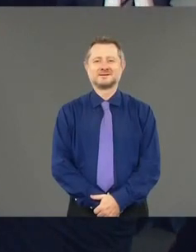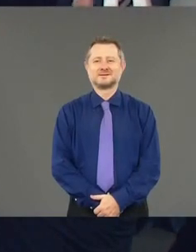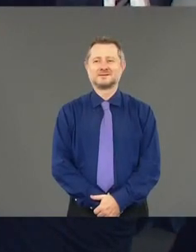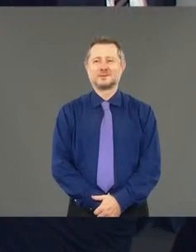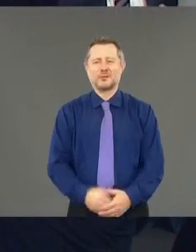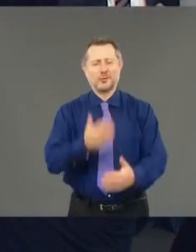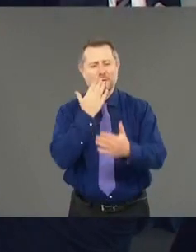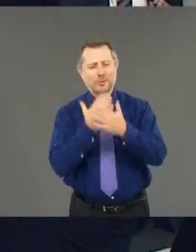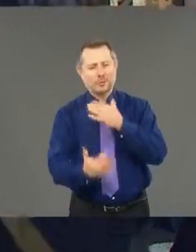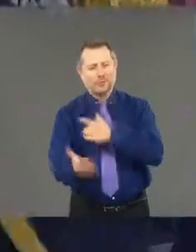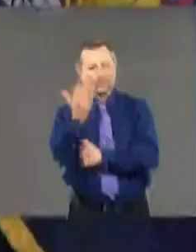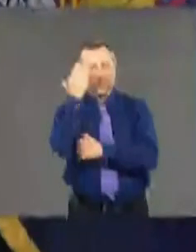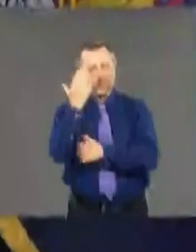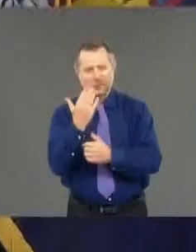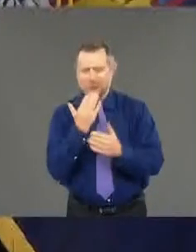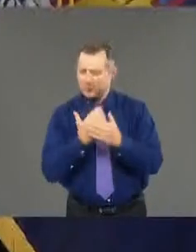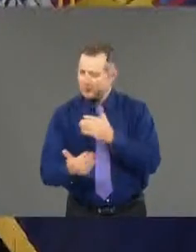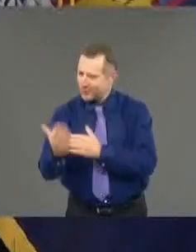good morning, good morning.